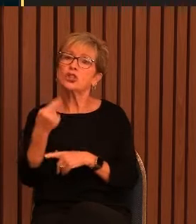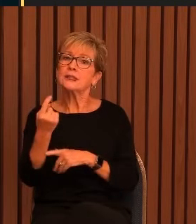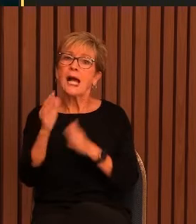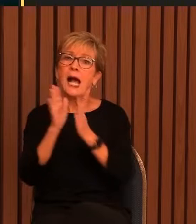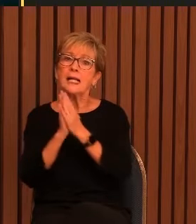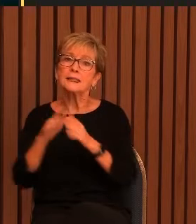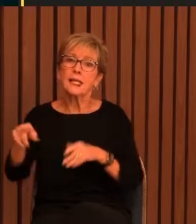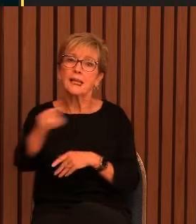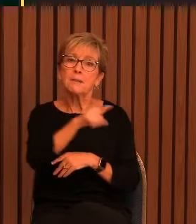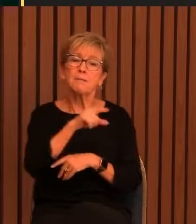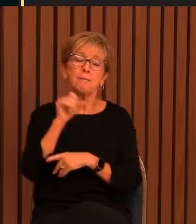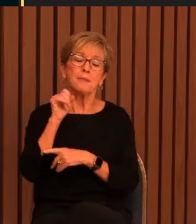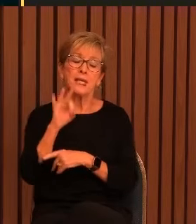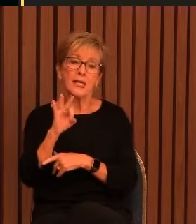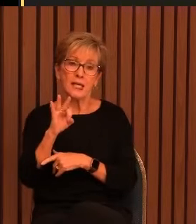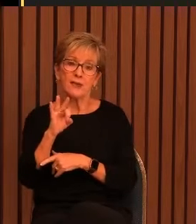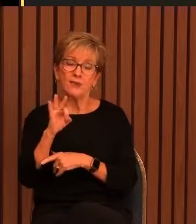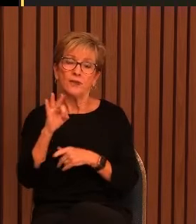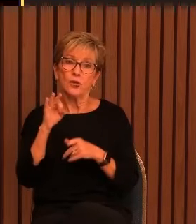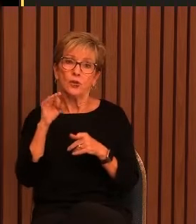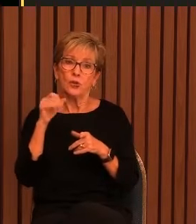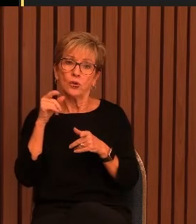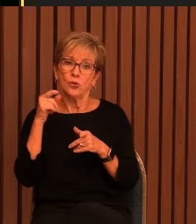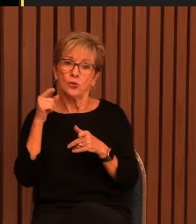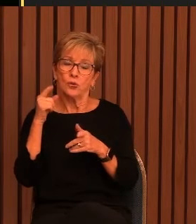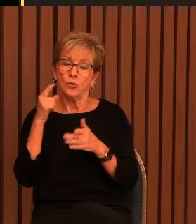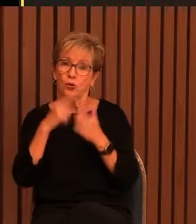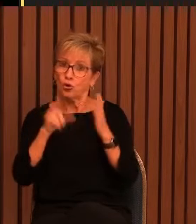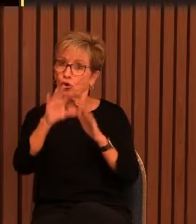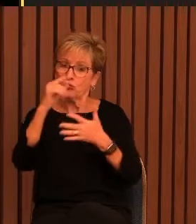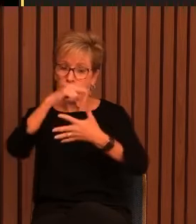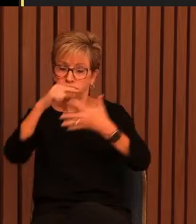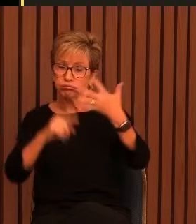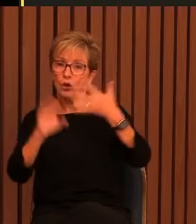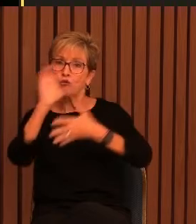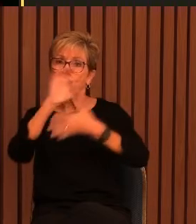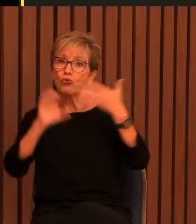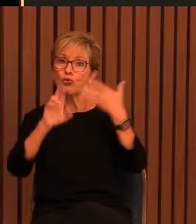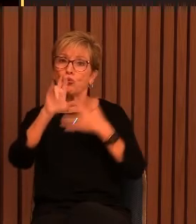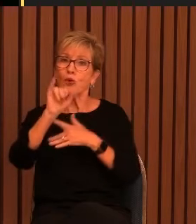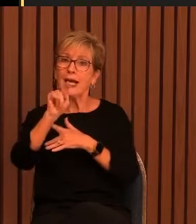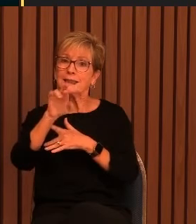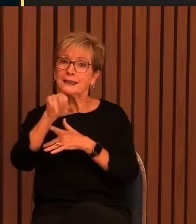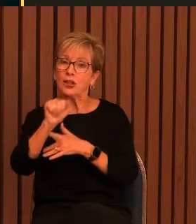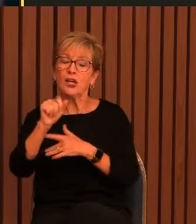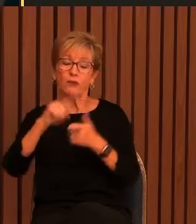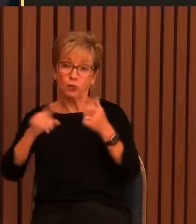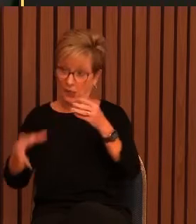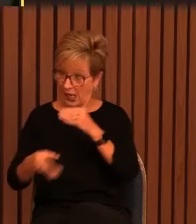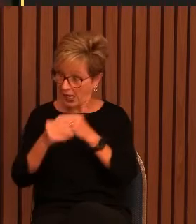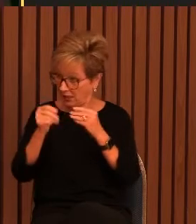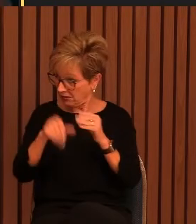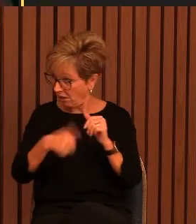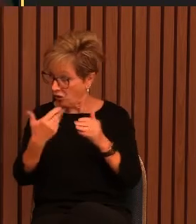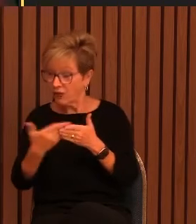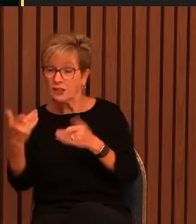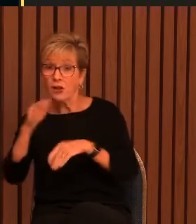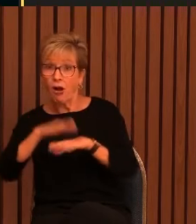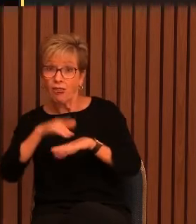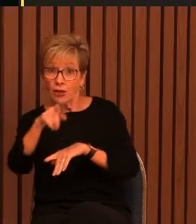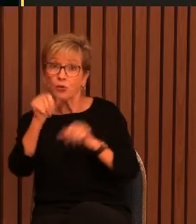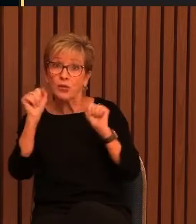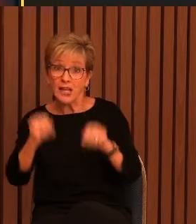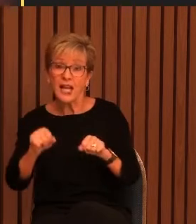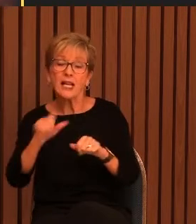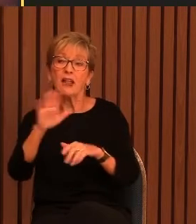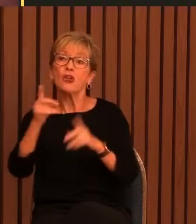kind of here's some criteria. You're more than welcome to add additional things on there or put your own spin for your district,